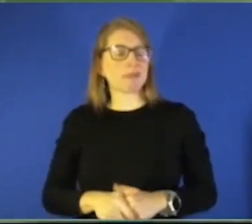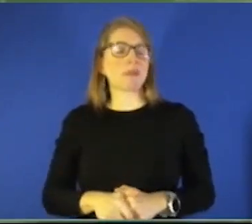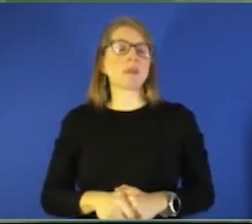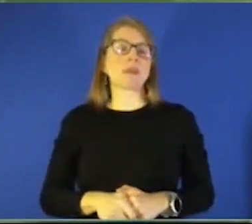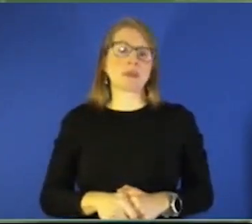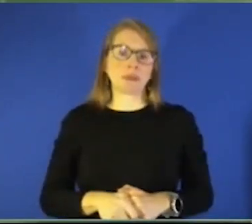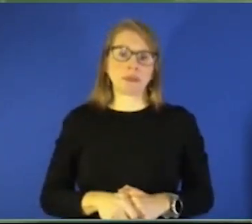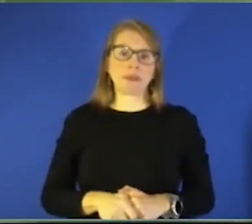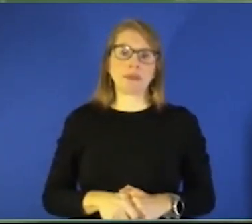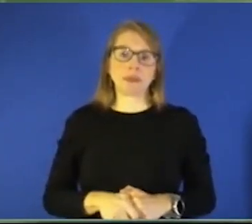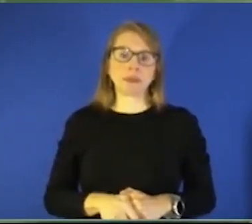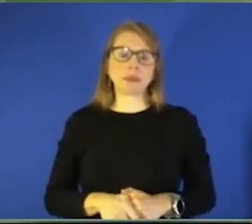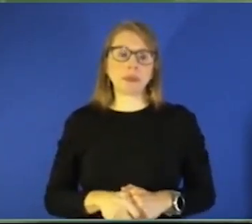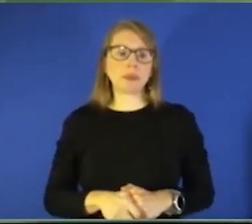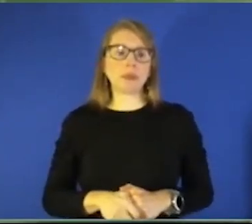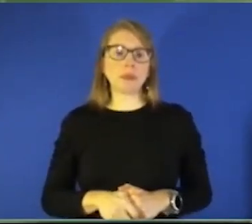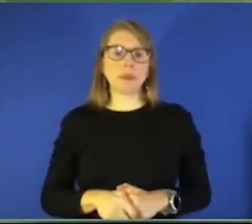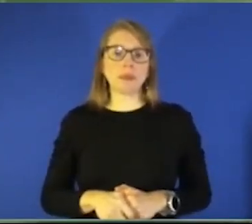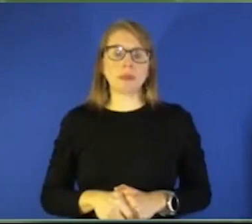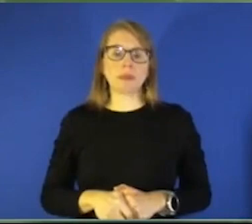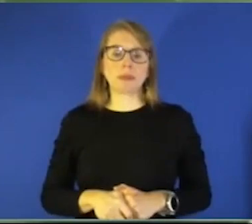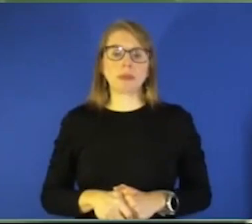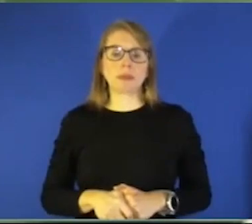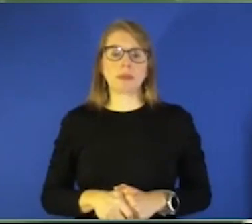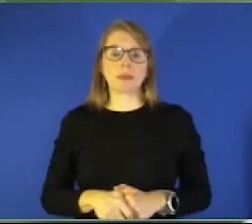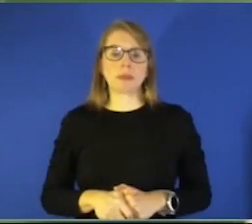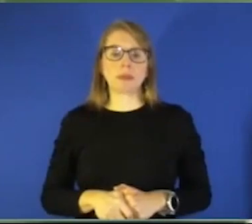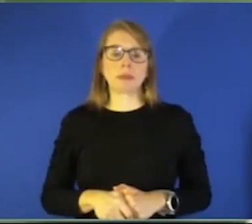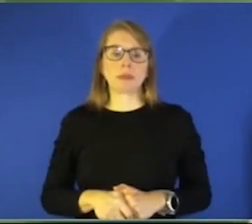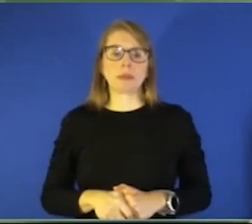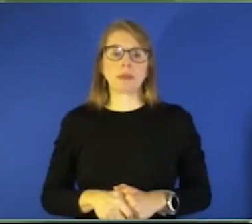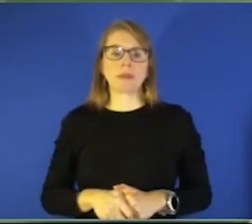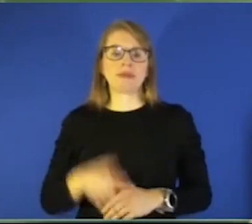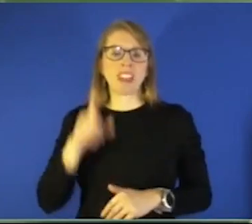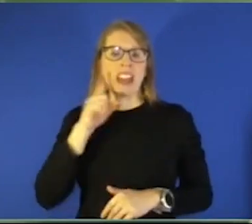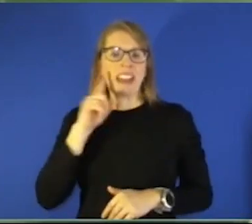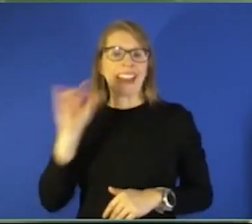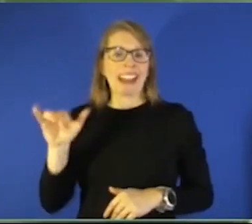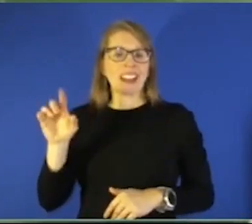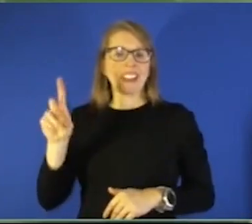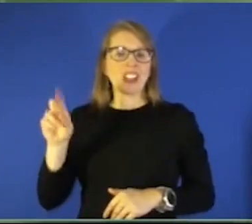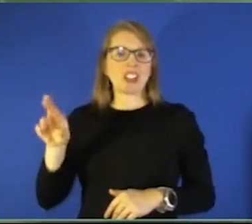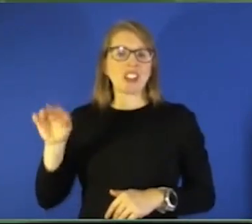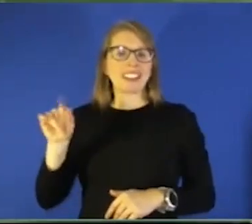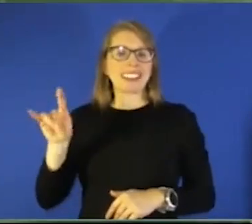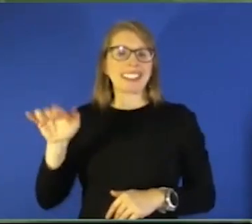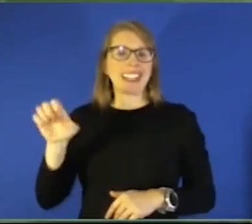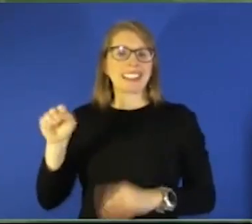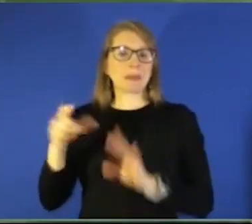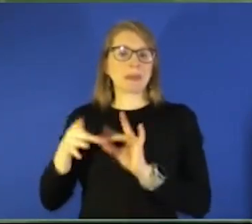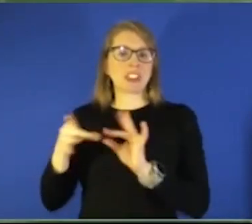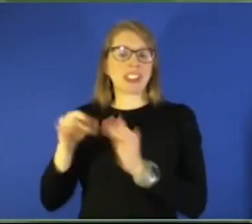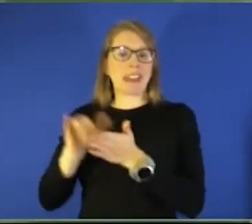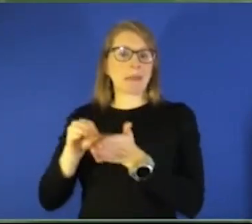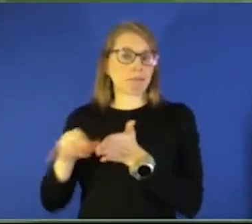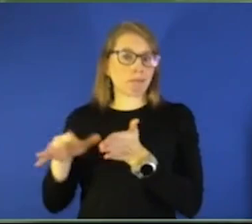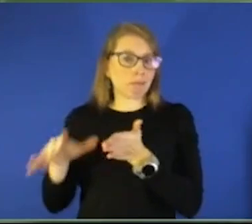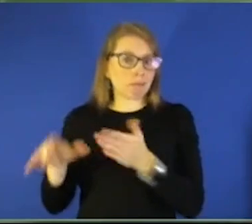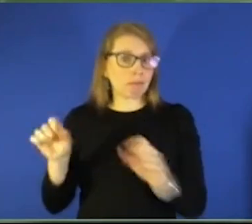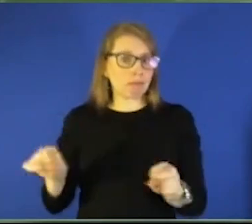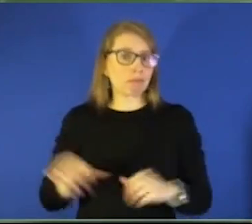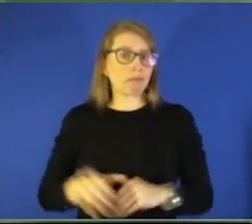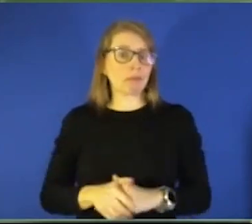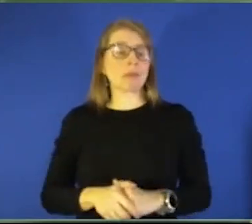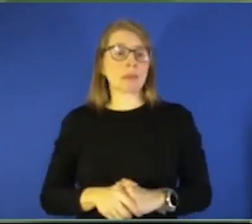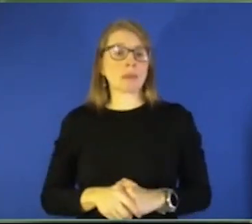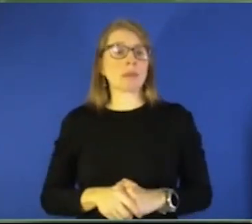insurance. That's what I think Dr. Stites was talking about, how expensive it can get in those